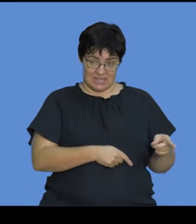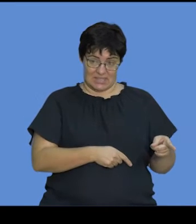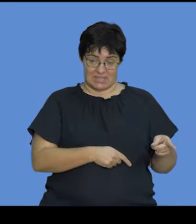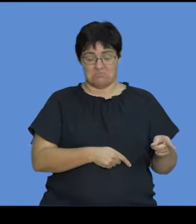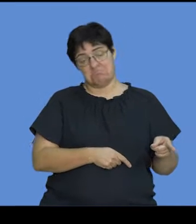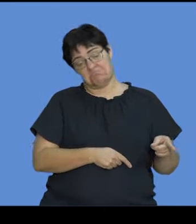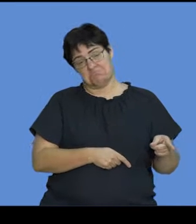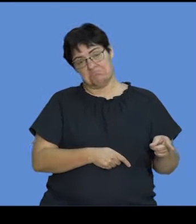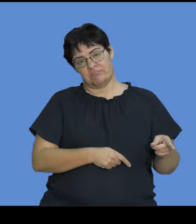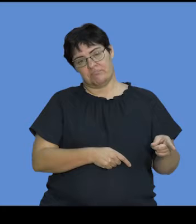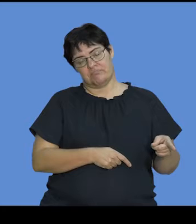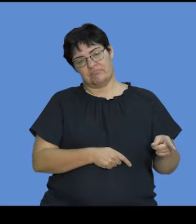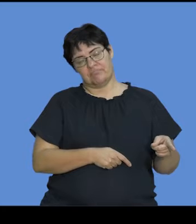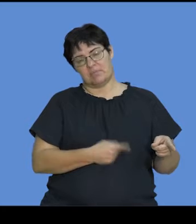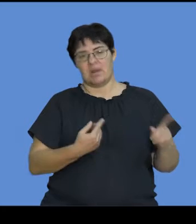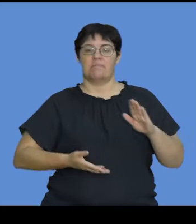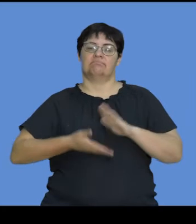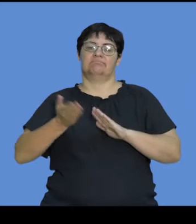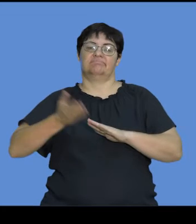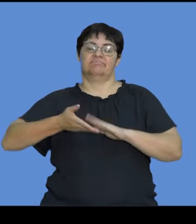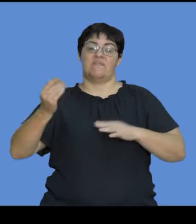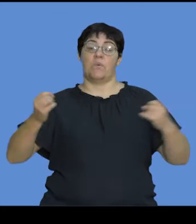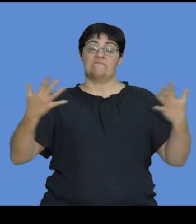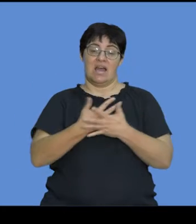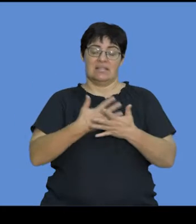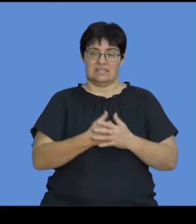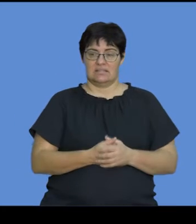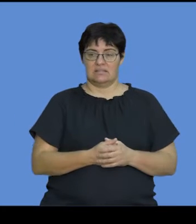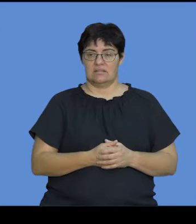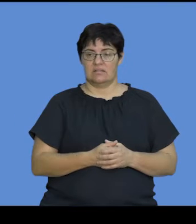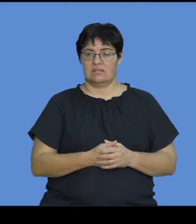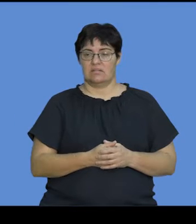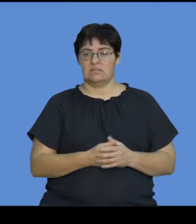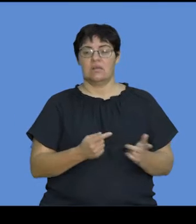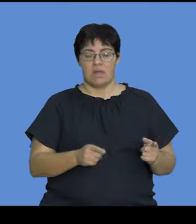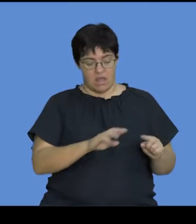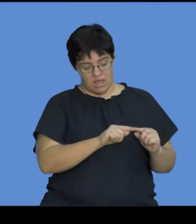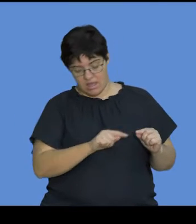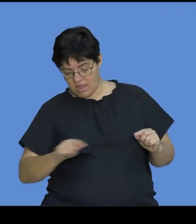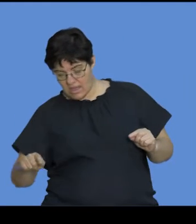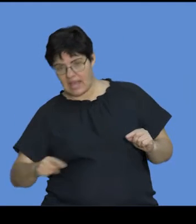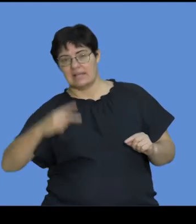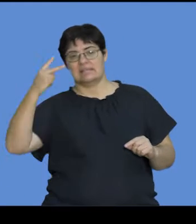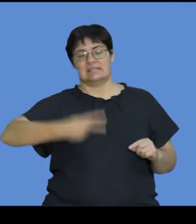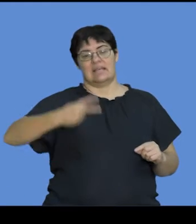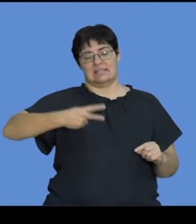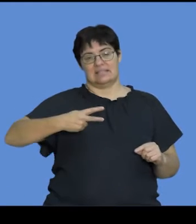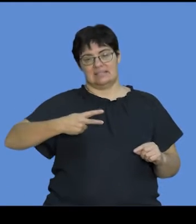say it speeds up, okay, we would normally go, well, there's my second momentum,